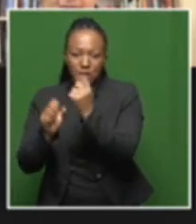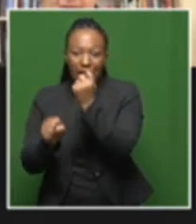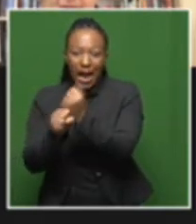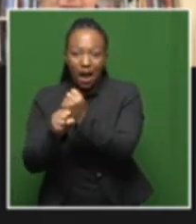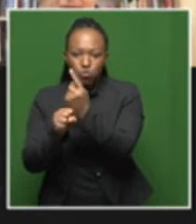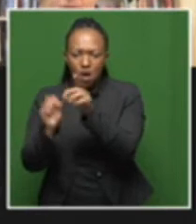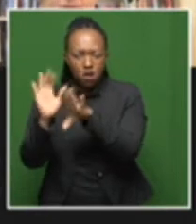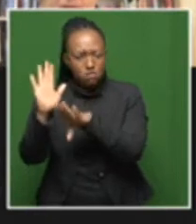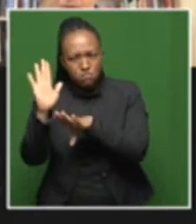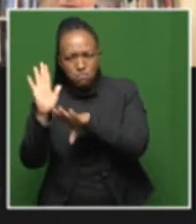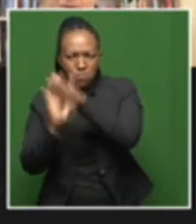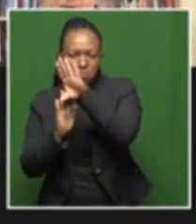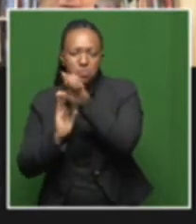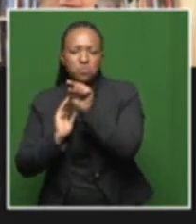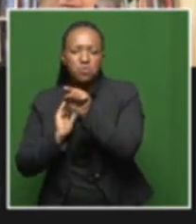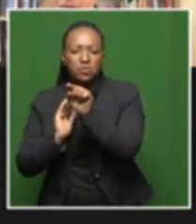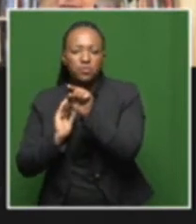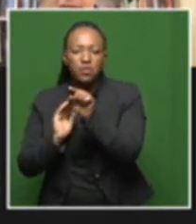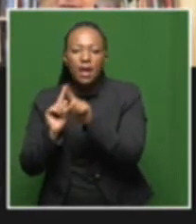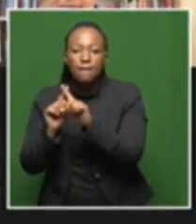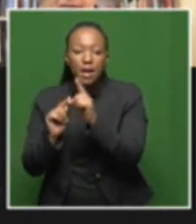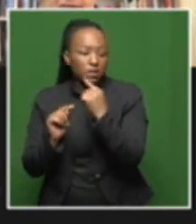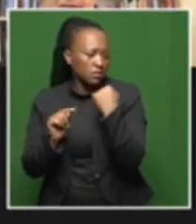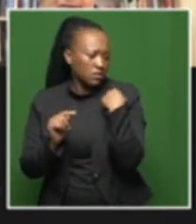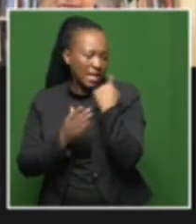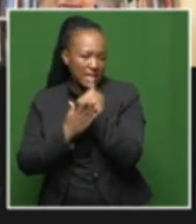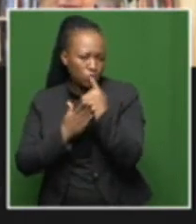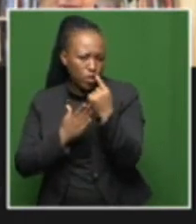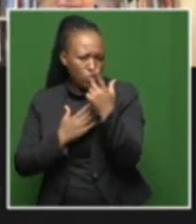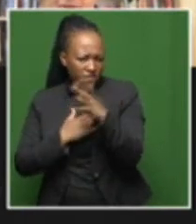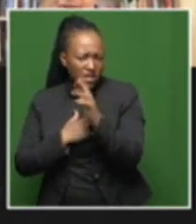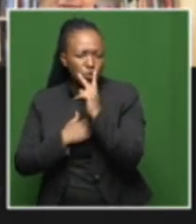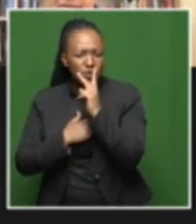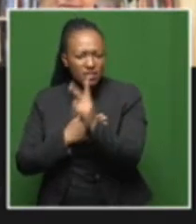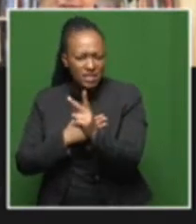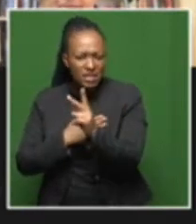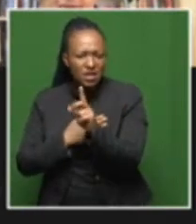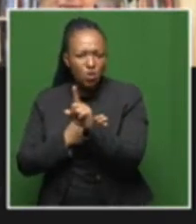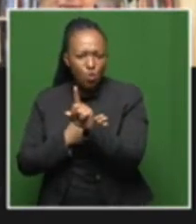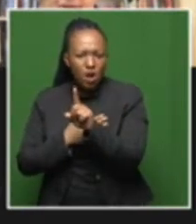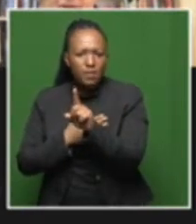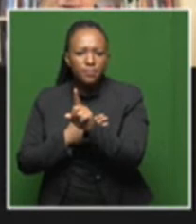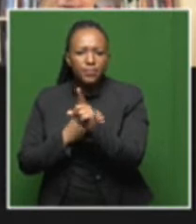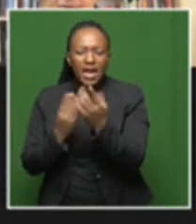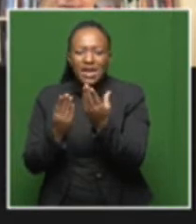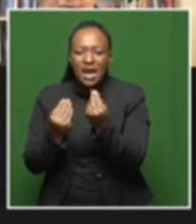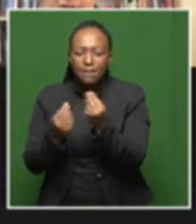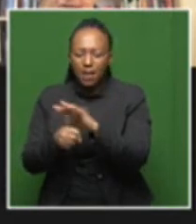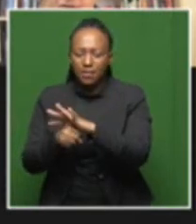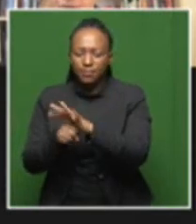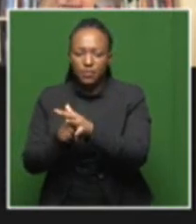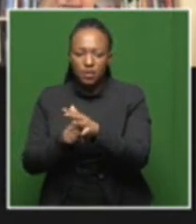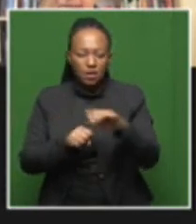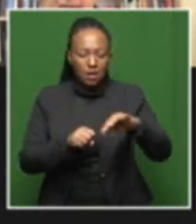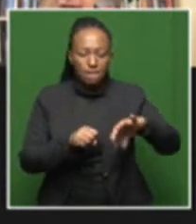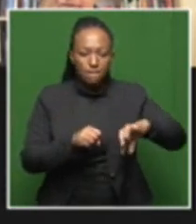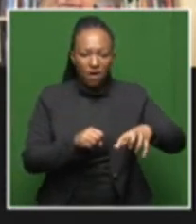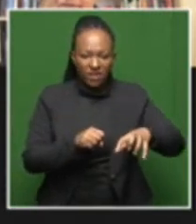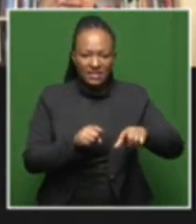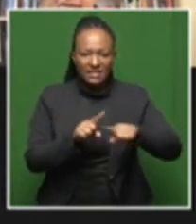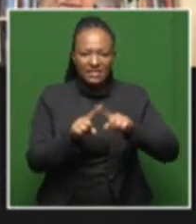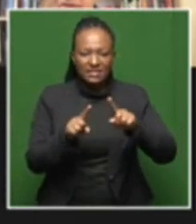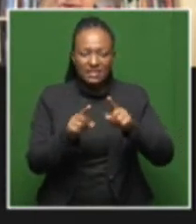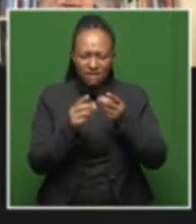Gauteng. But what we saw this week, it is that the reproductive number of the infections, what it means,